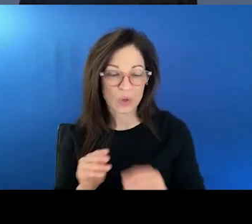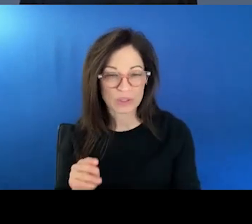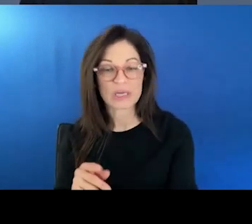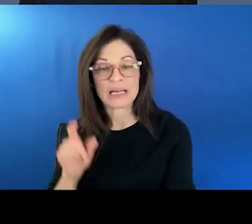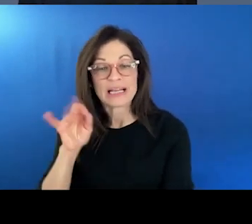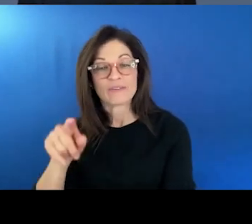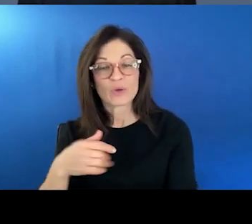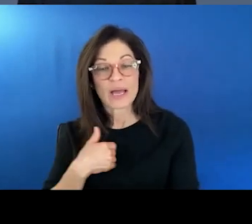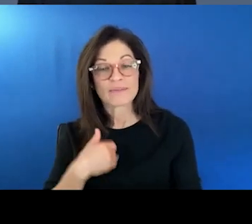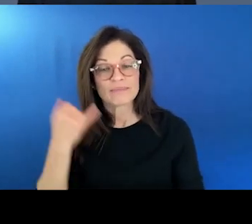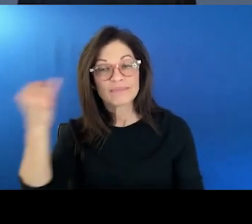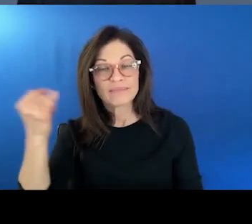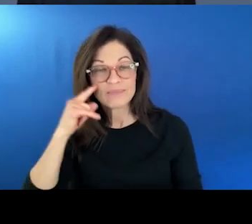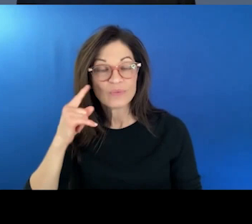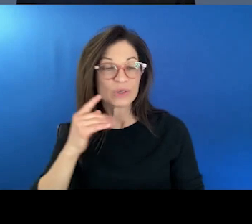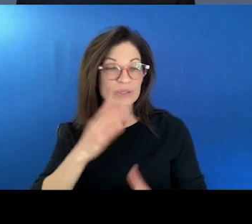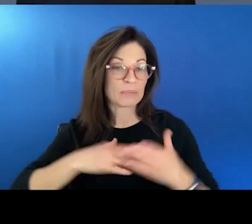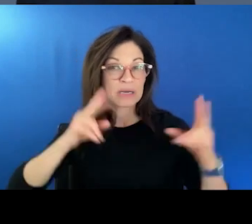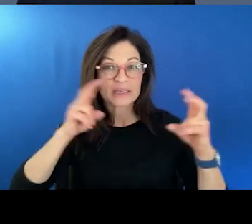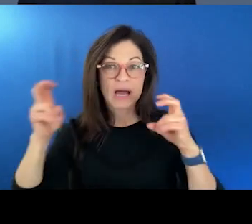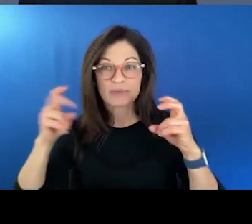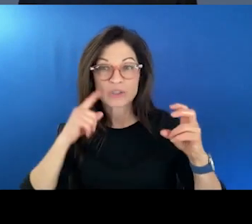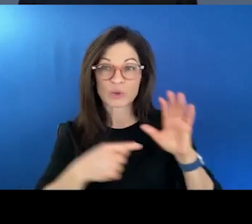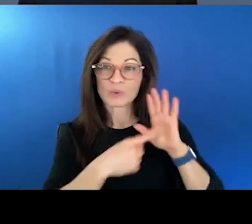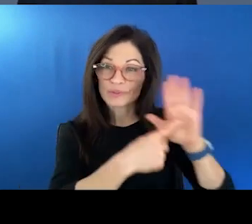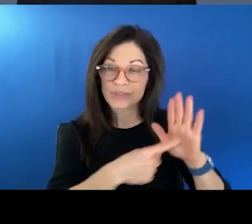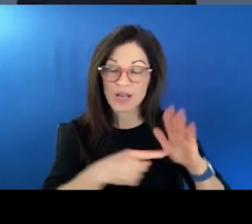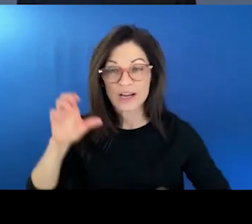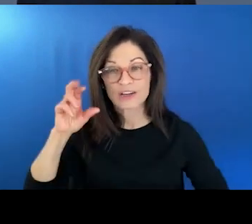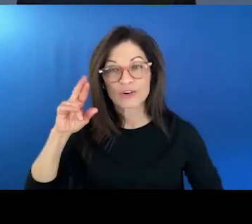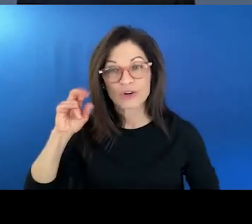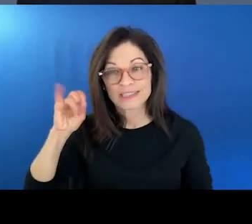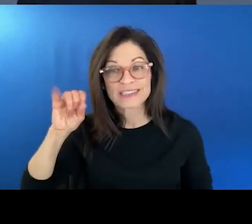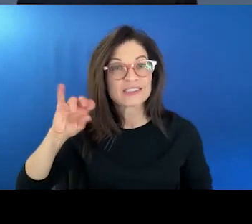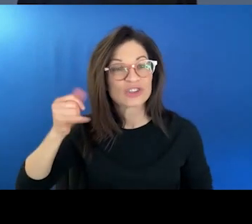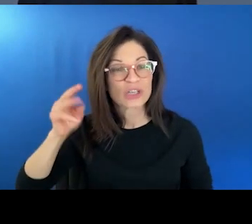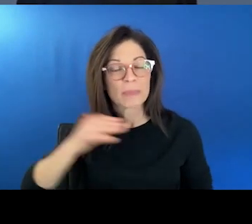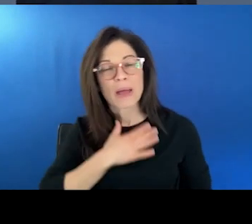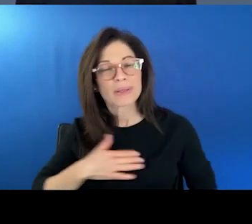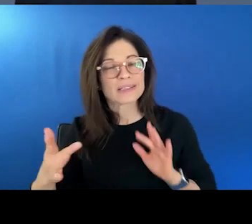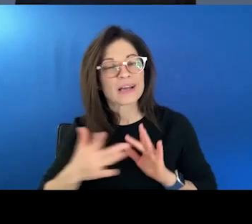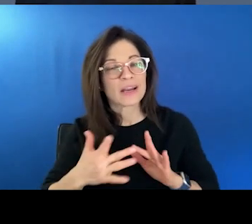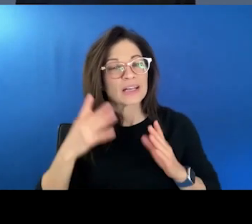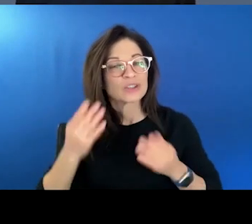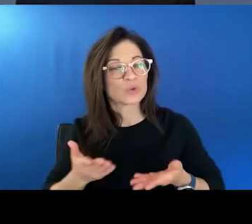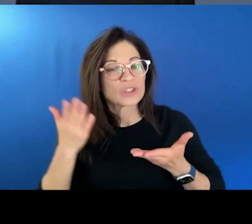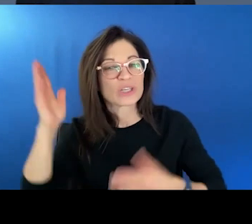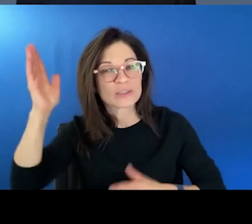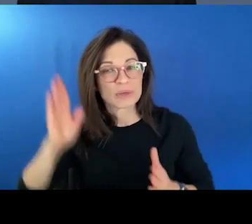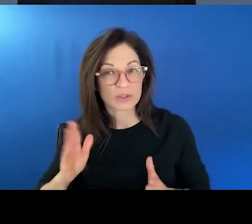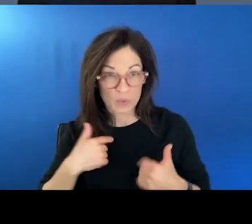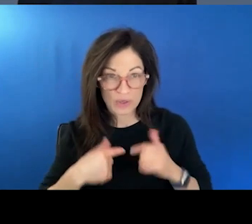for some topics to be featured on the Crisis Jam, please feel free to reach out and suggest ideas and speakers so those could be featured as